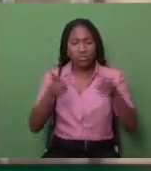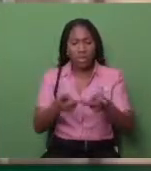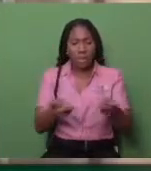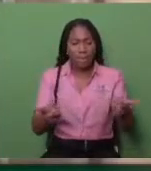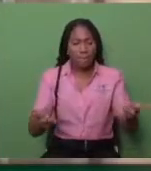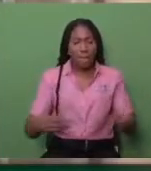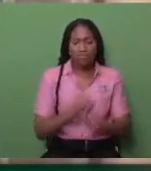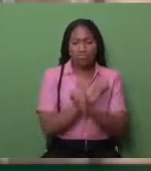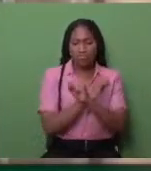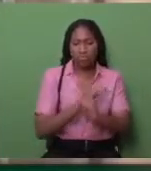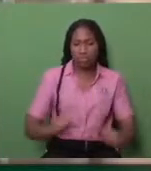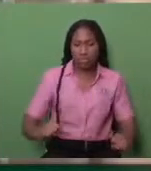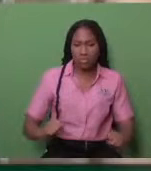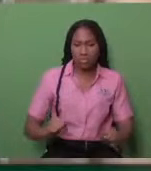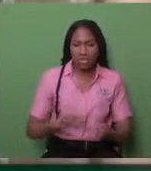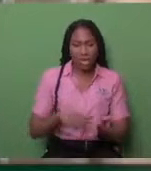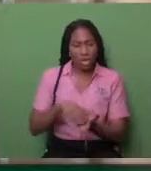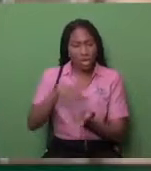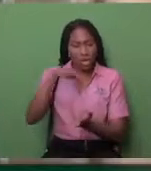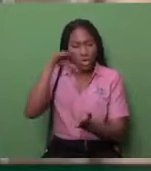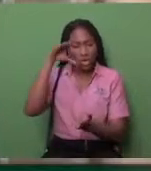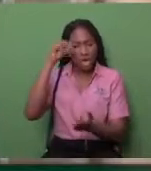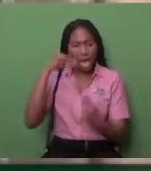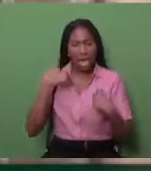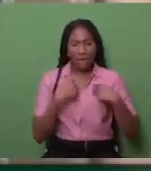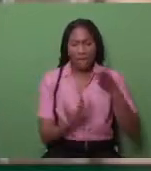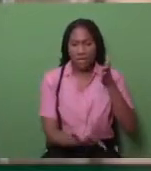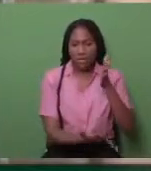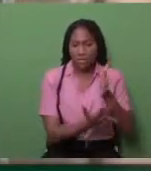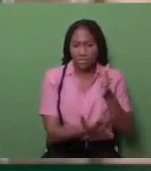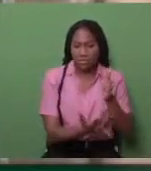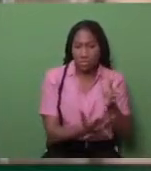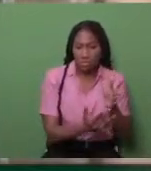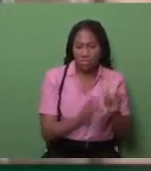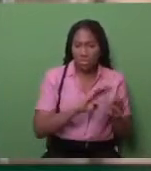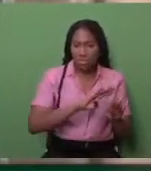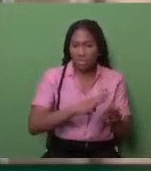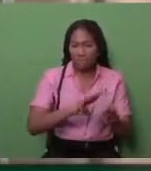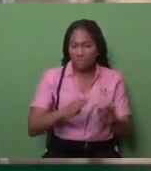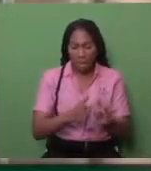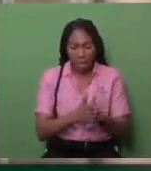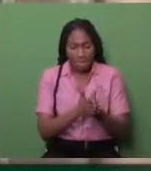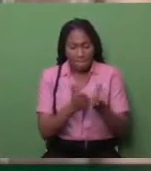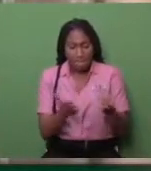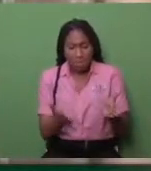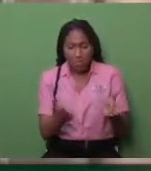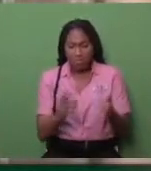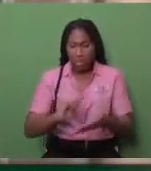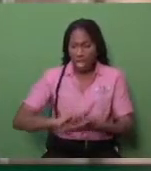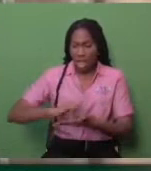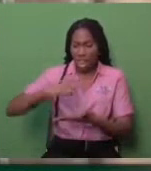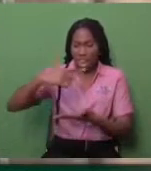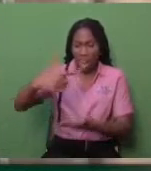in an interactive IT-supported e-learning environment, textbooks on their laptops, attending classes in